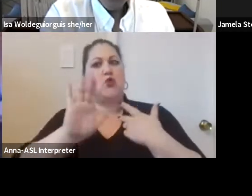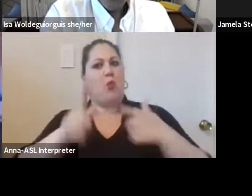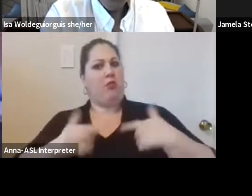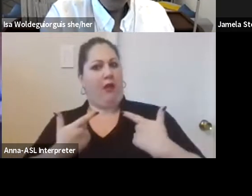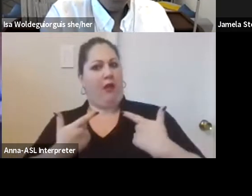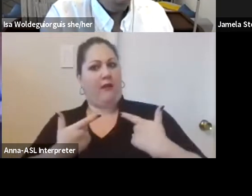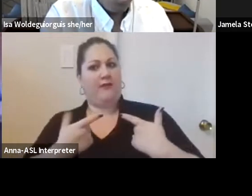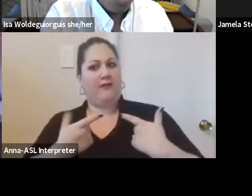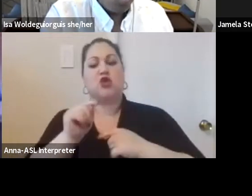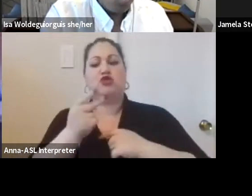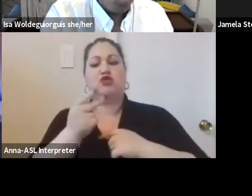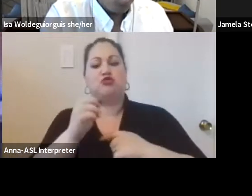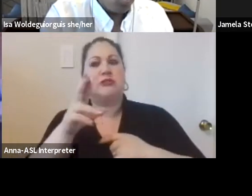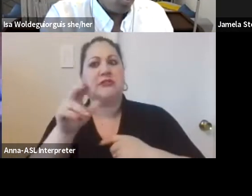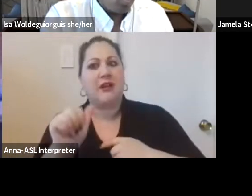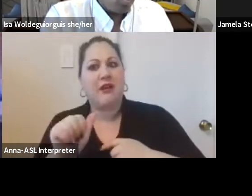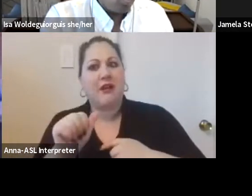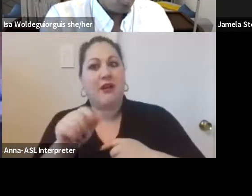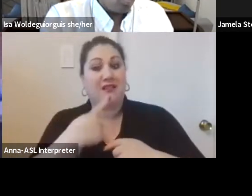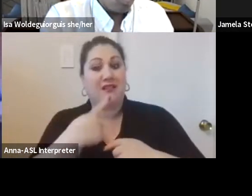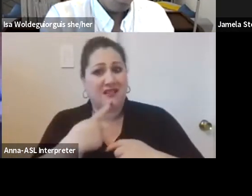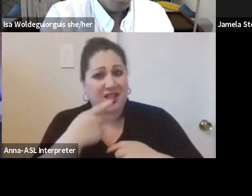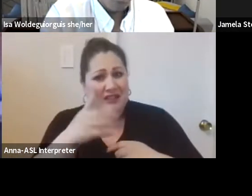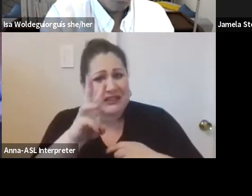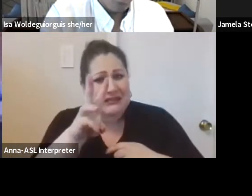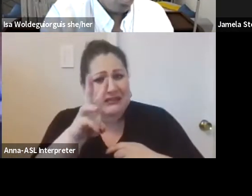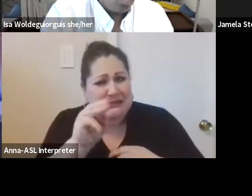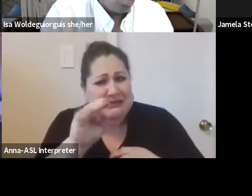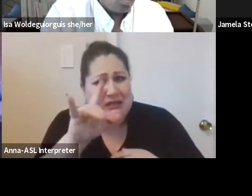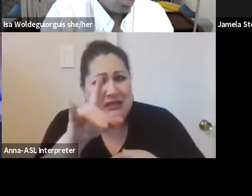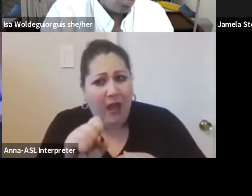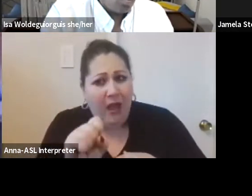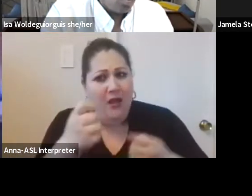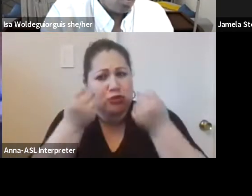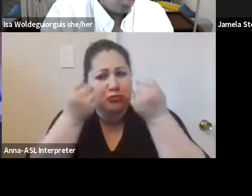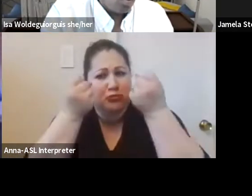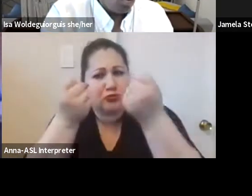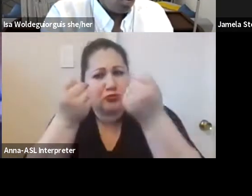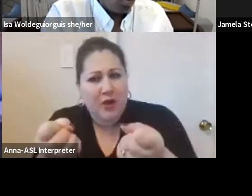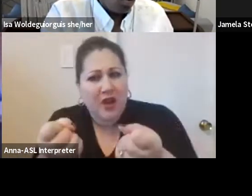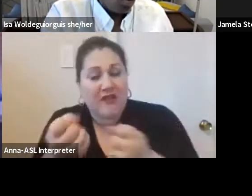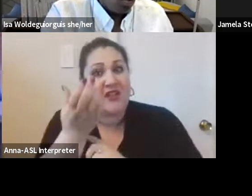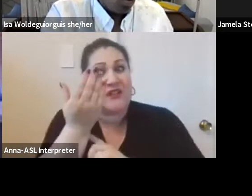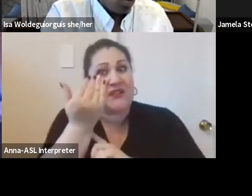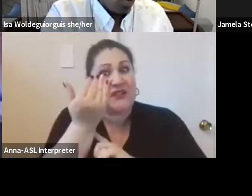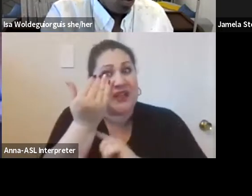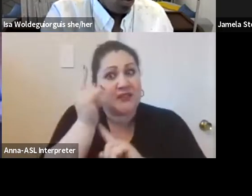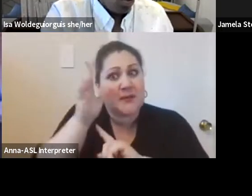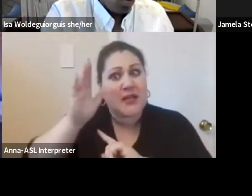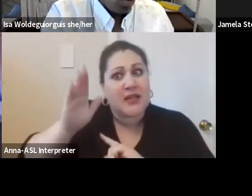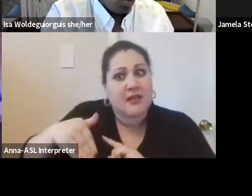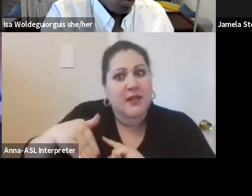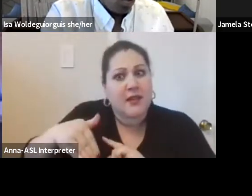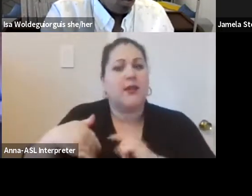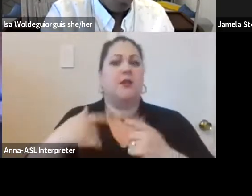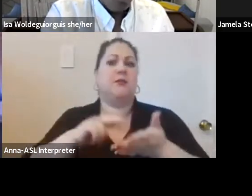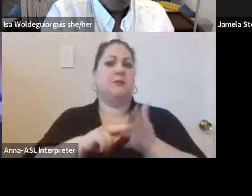talk about a 60-mile drive in rush hour traffic, 15 minutes late, and couldn't see your